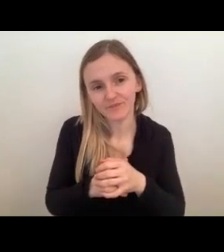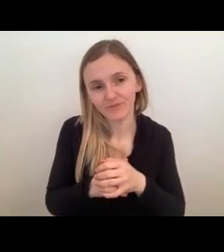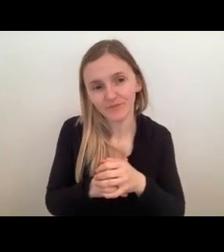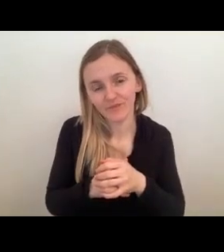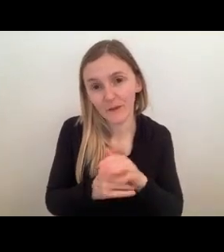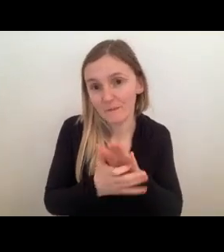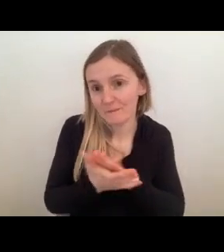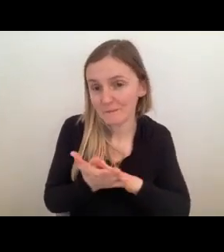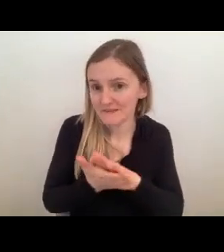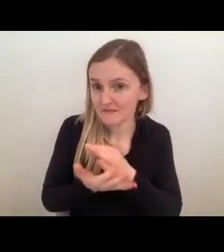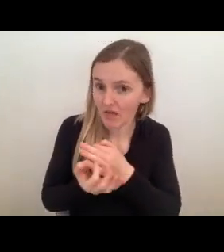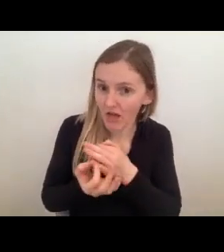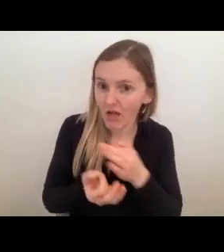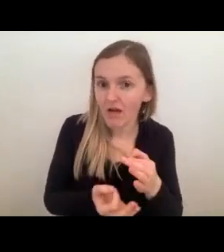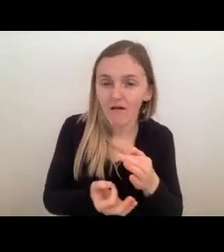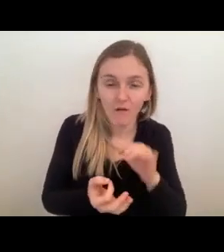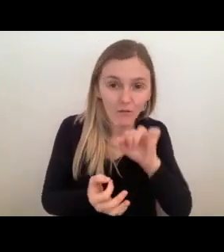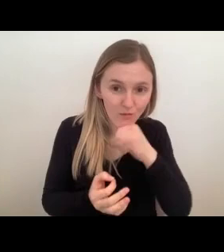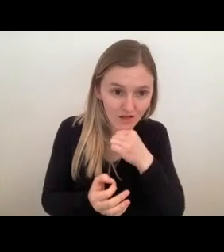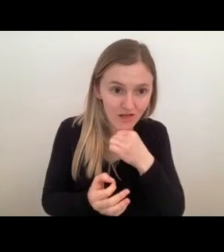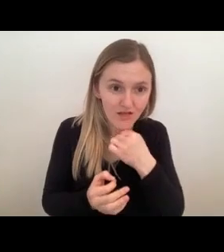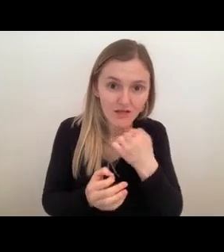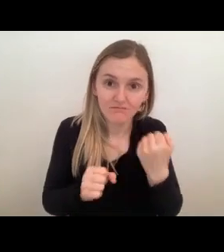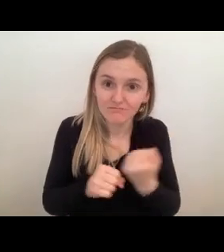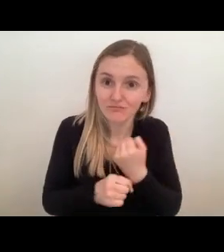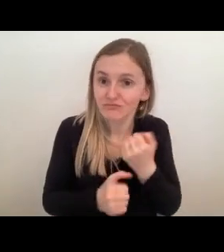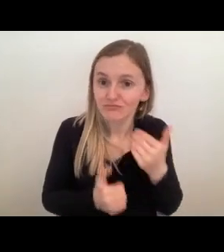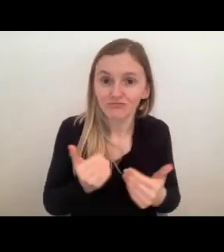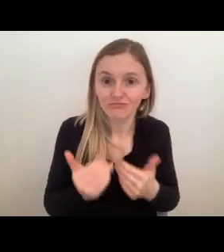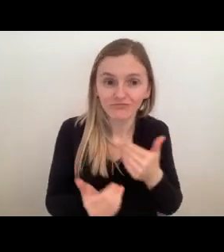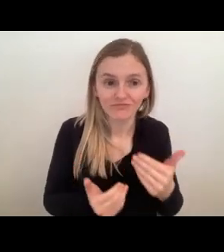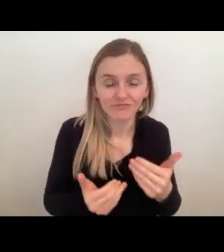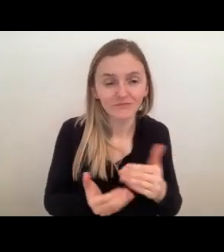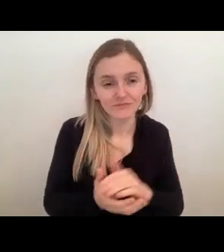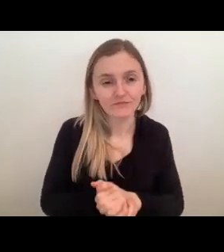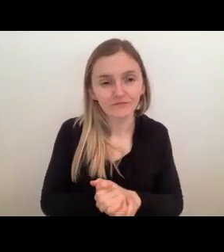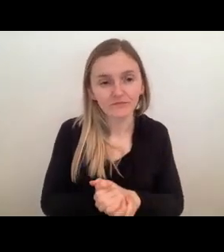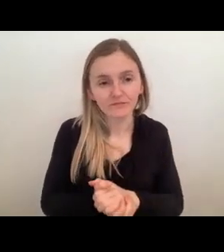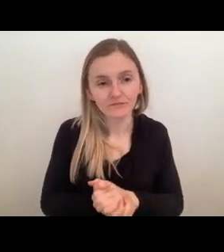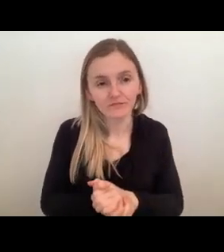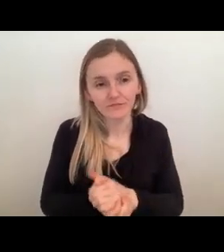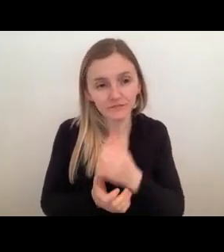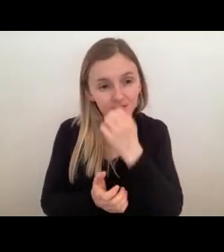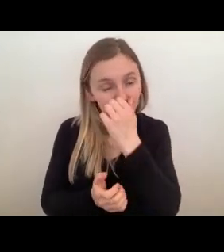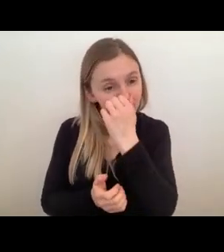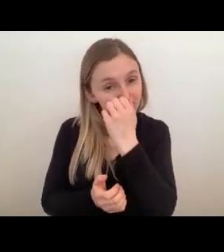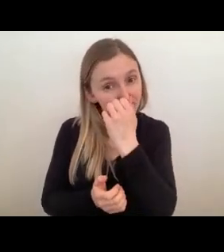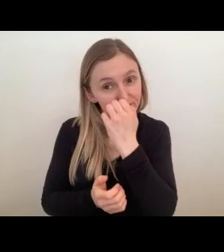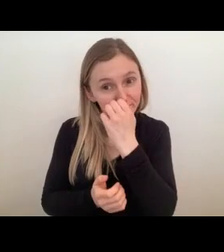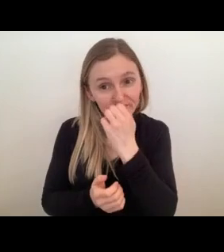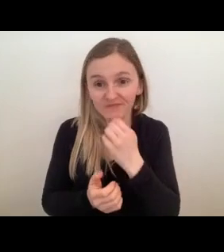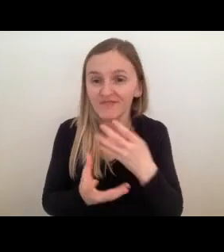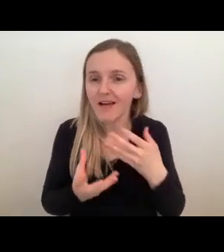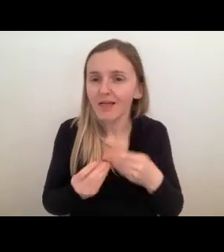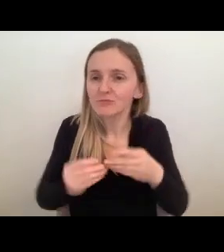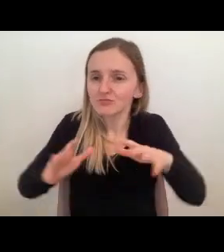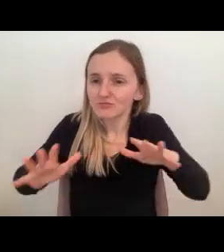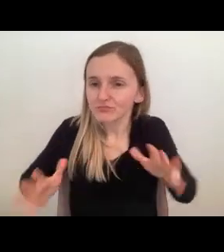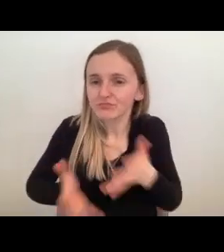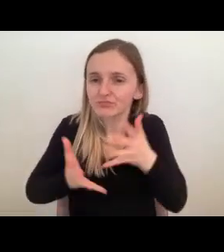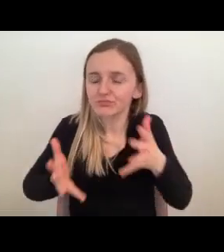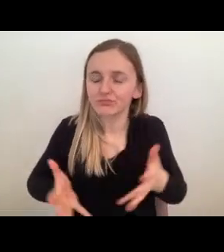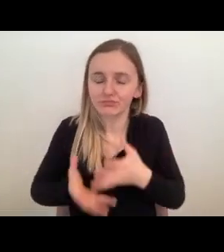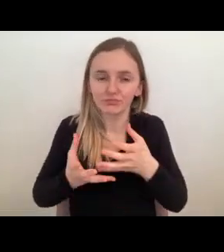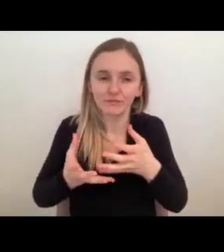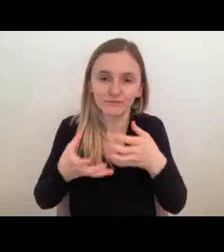they find exciting, they find novel, you know, then that can certainly be a way to harness our young people in terms